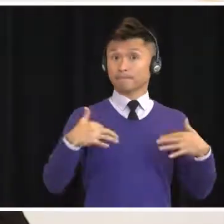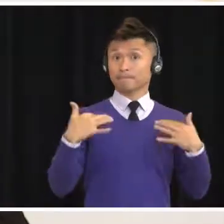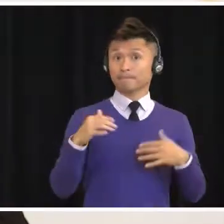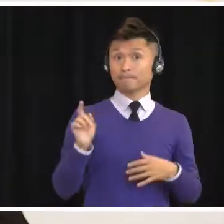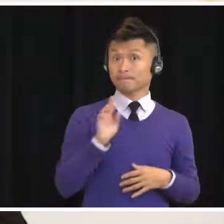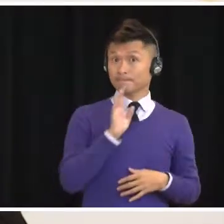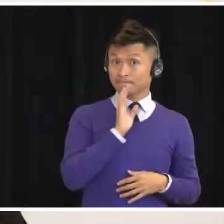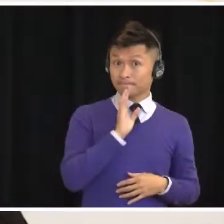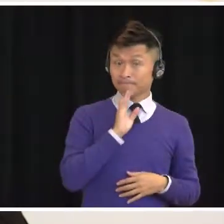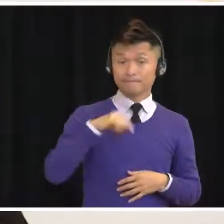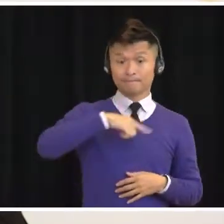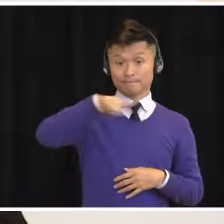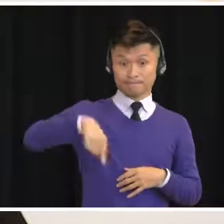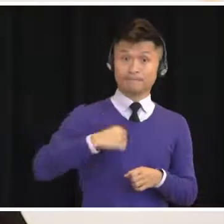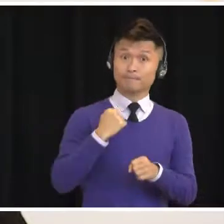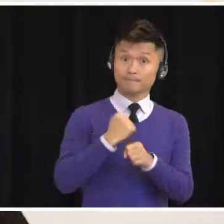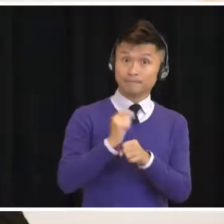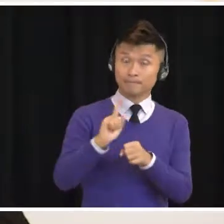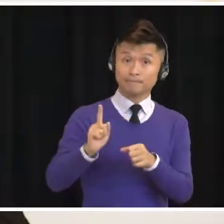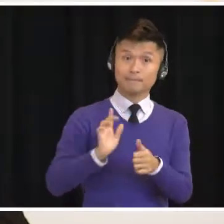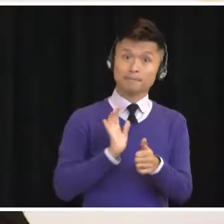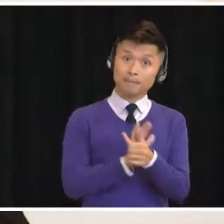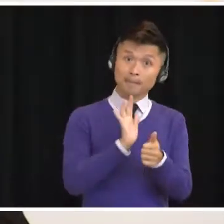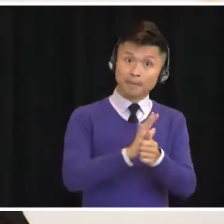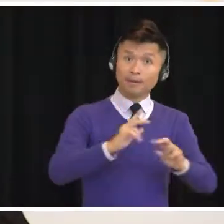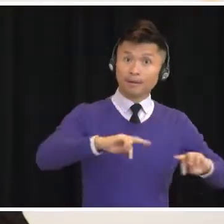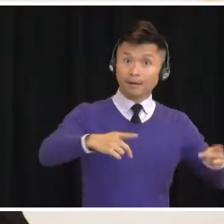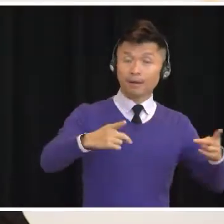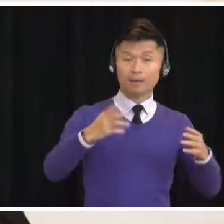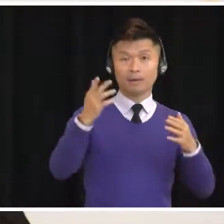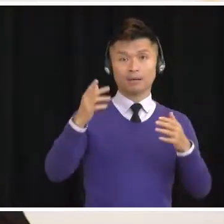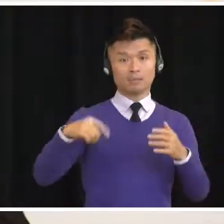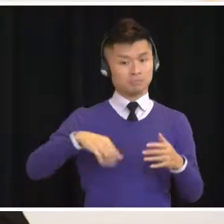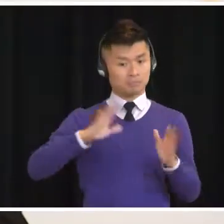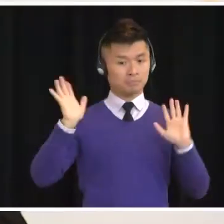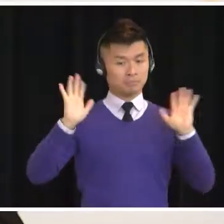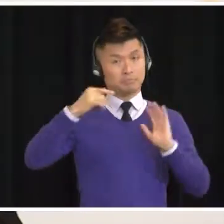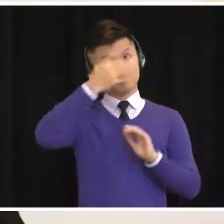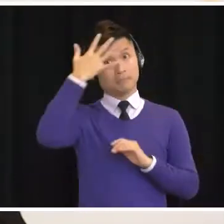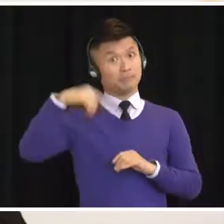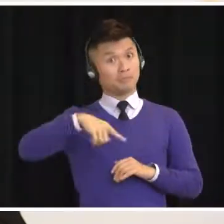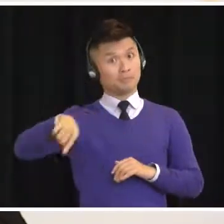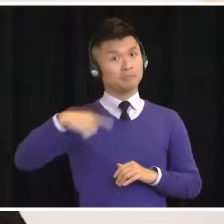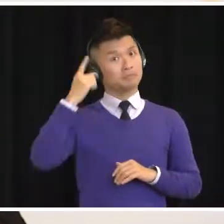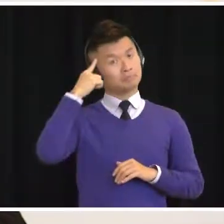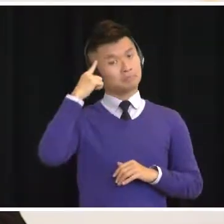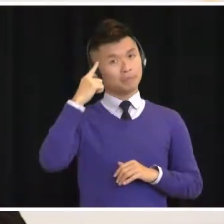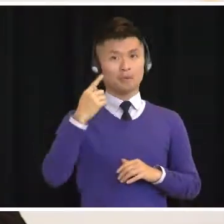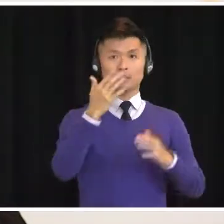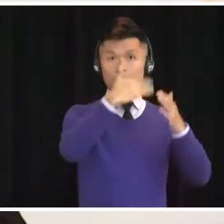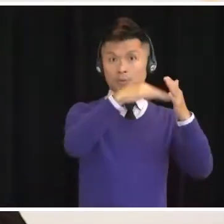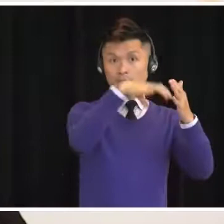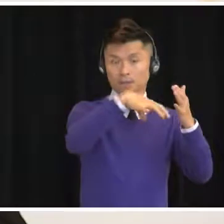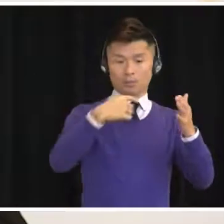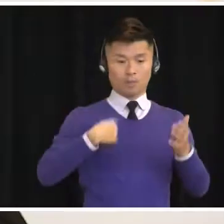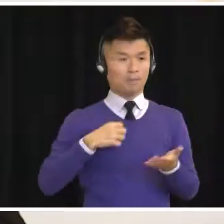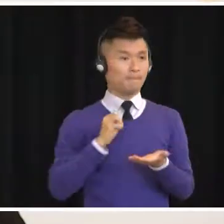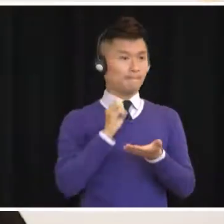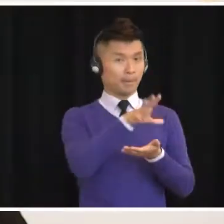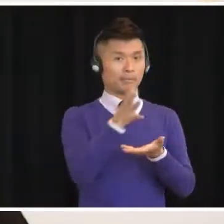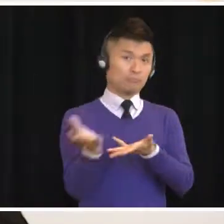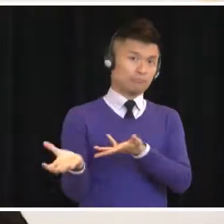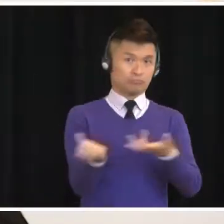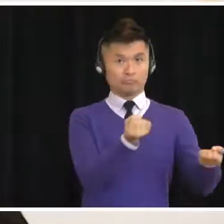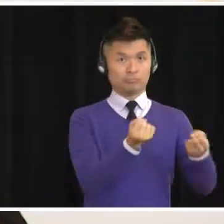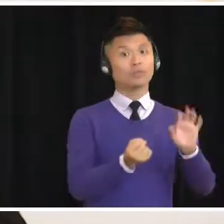are heard at school when they feel that they are censored